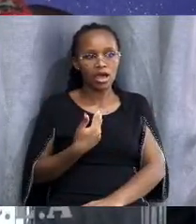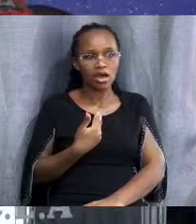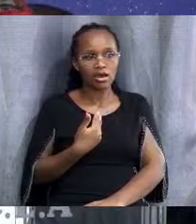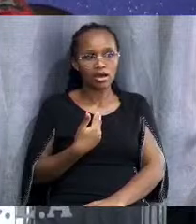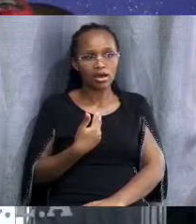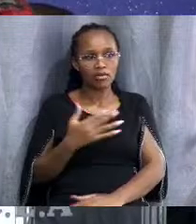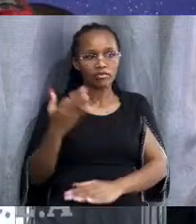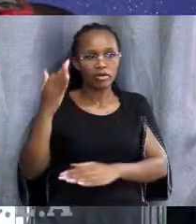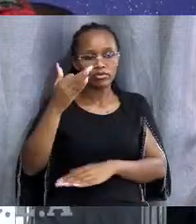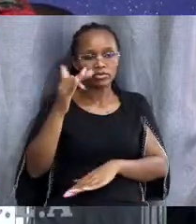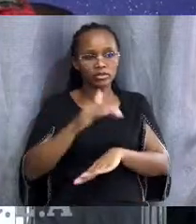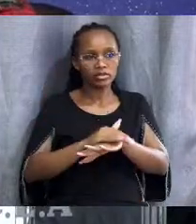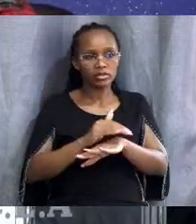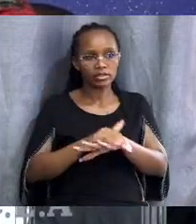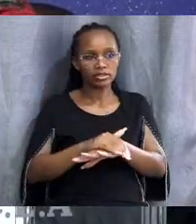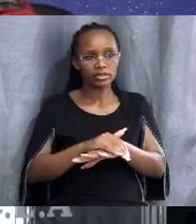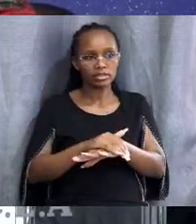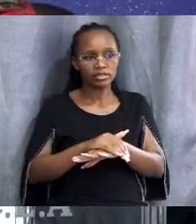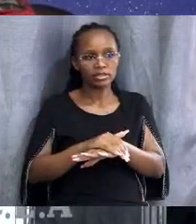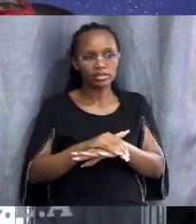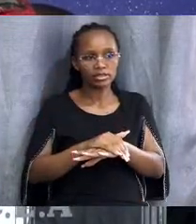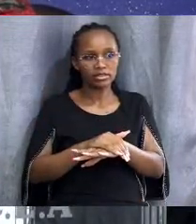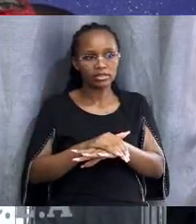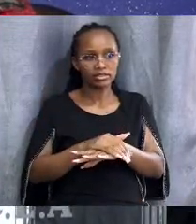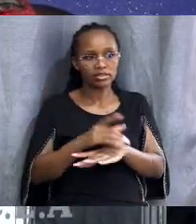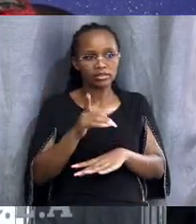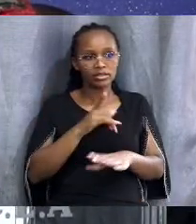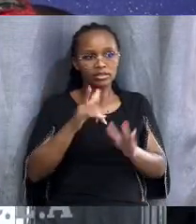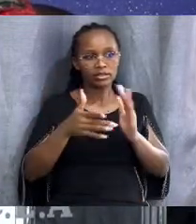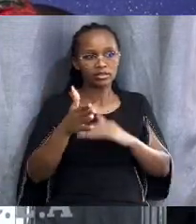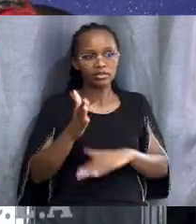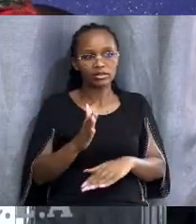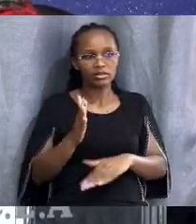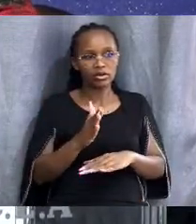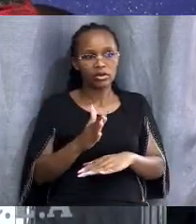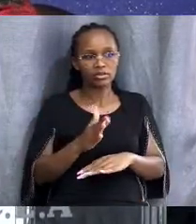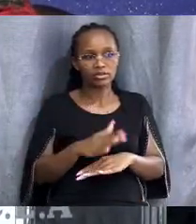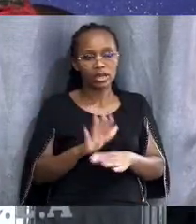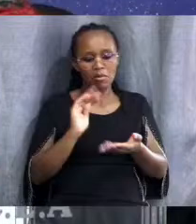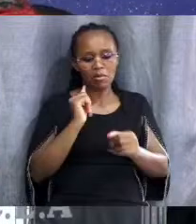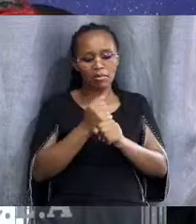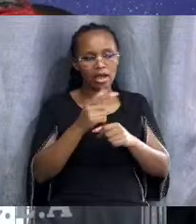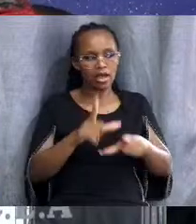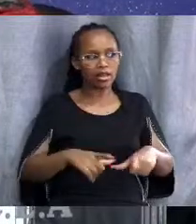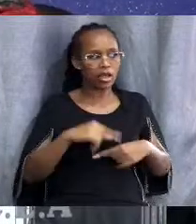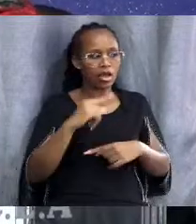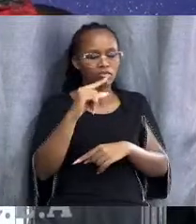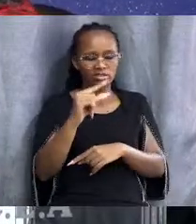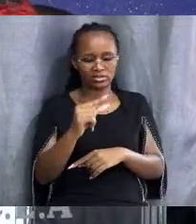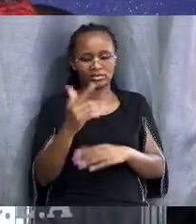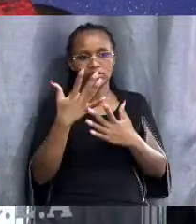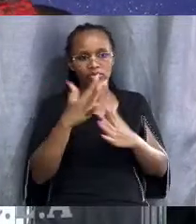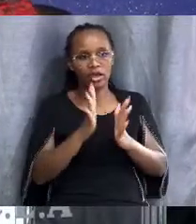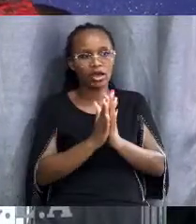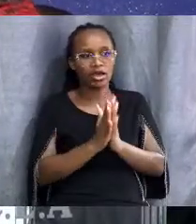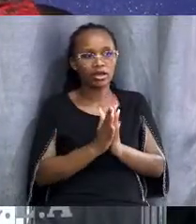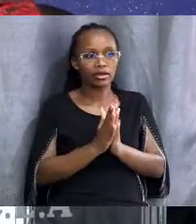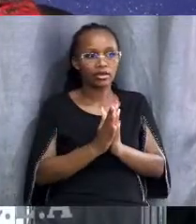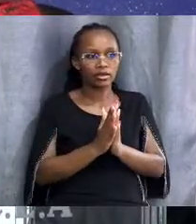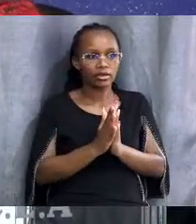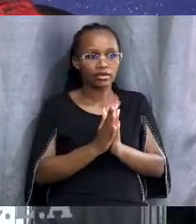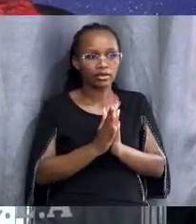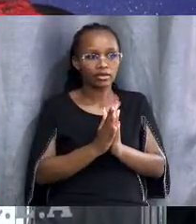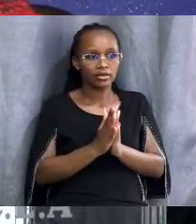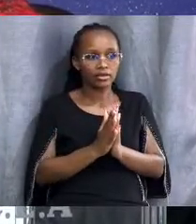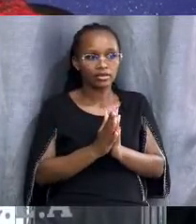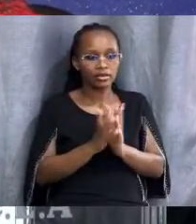bright future, but sadly it got cut short, but God has his reasons for taking you.